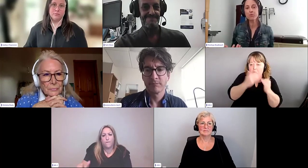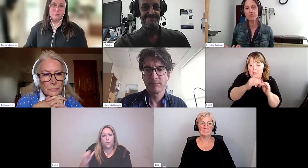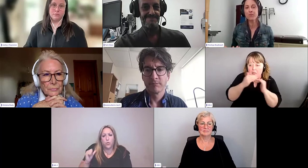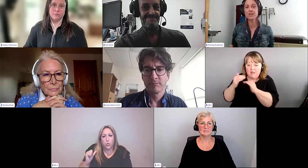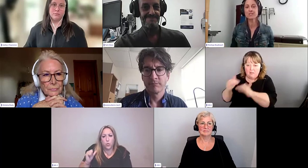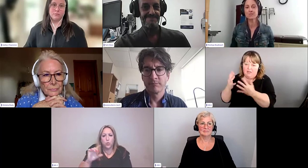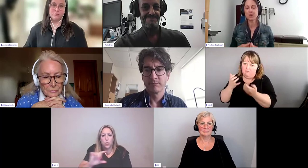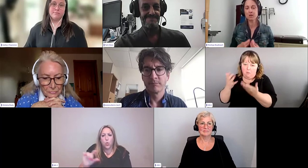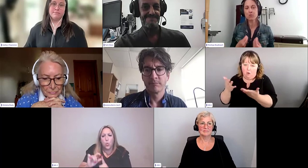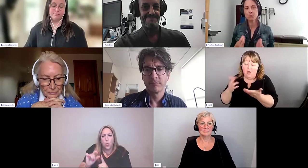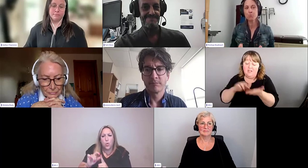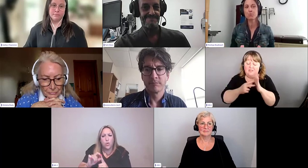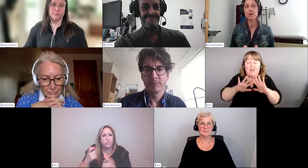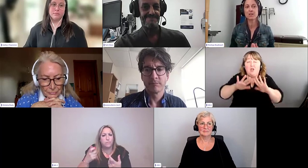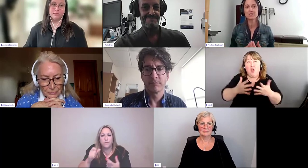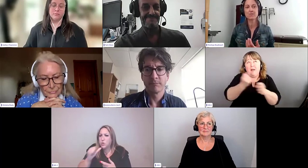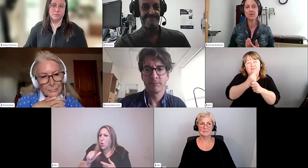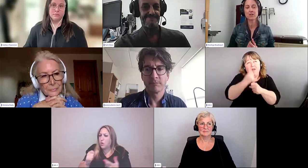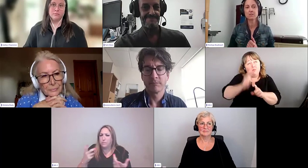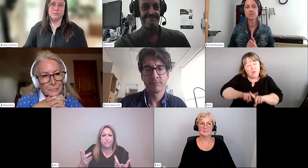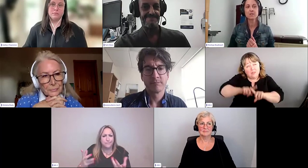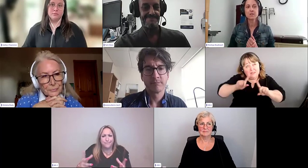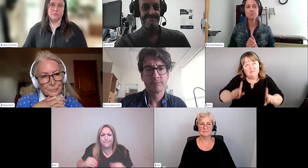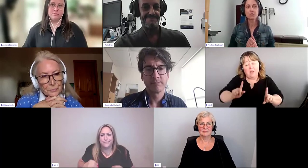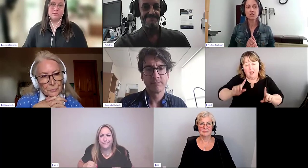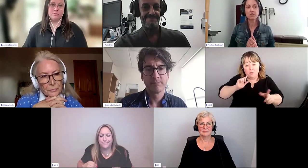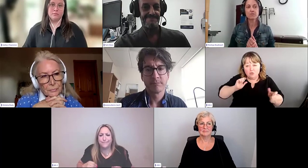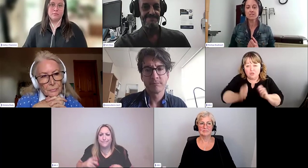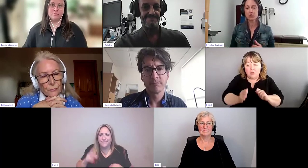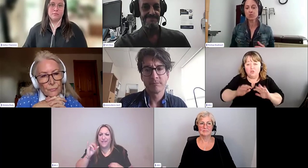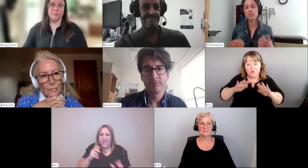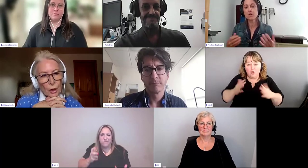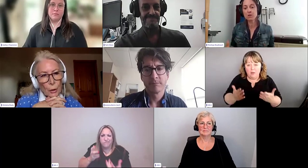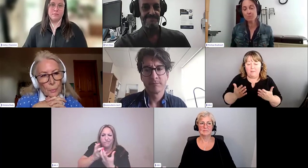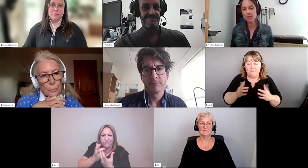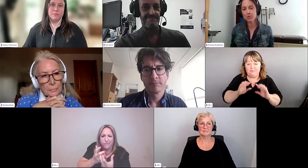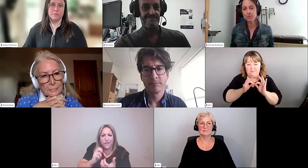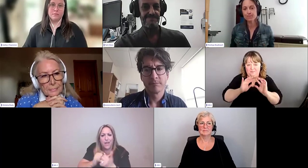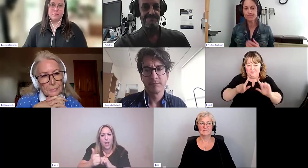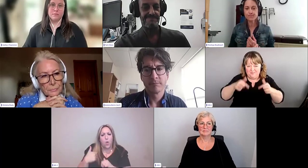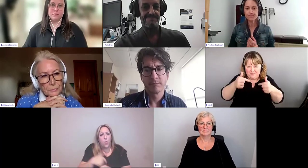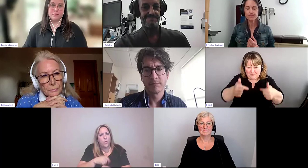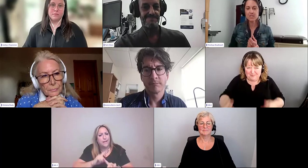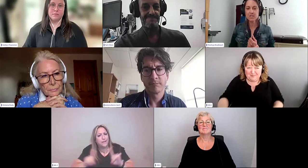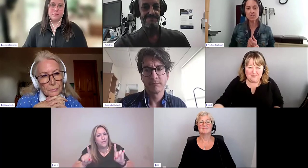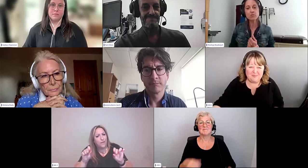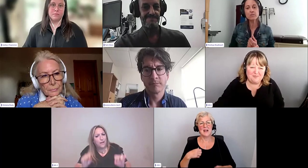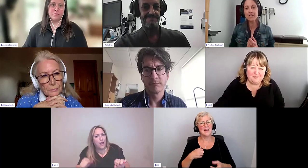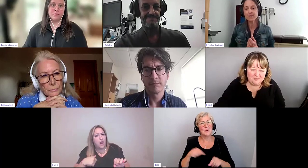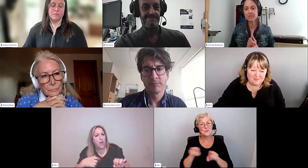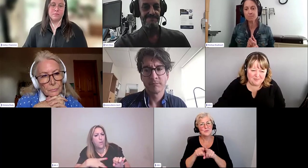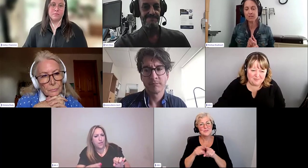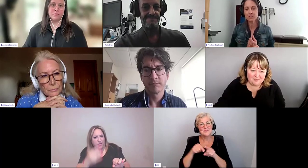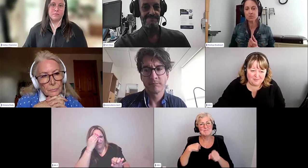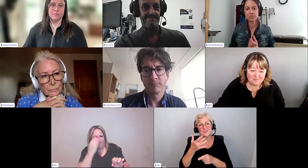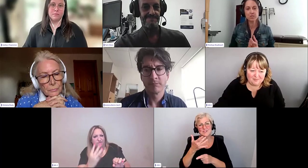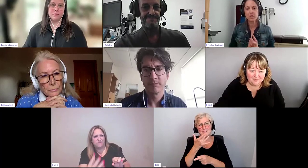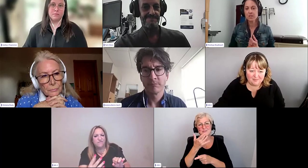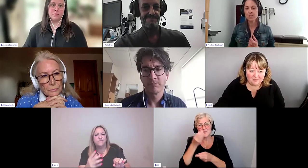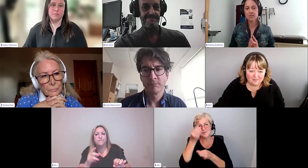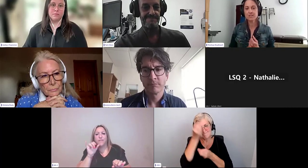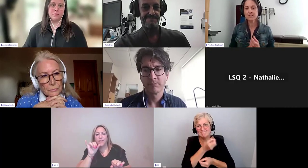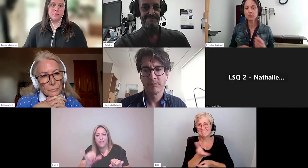those words. They don't enter into those molds. So how can we do things differently? How can we be different? And I would like to say that in